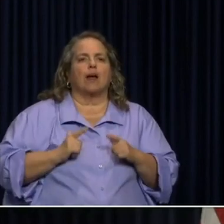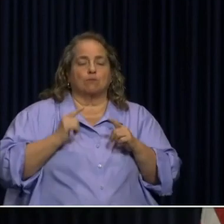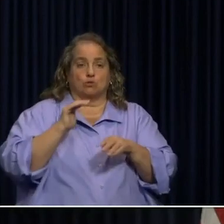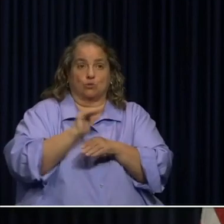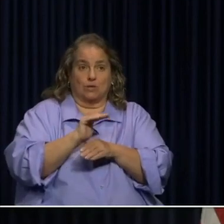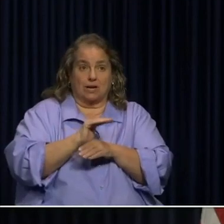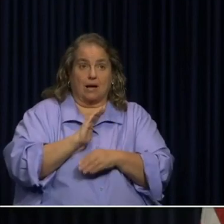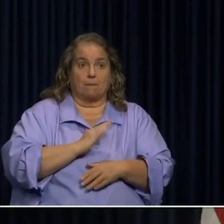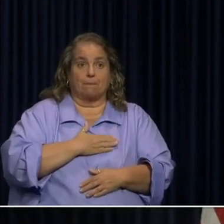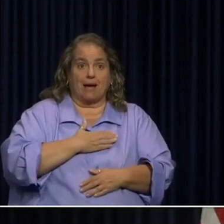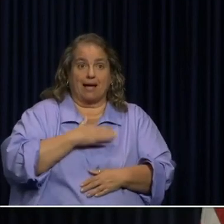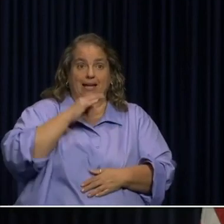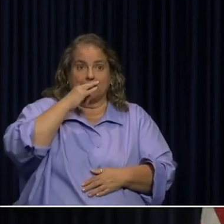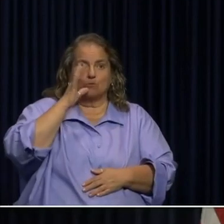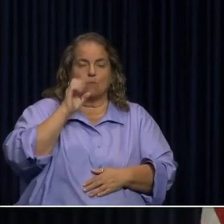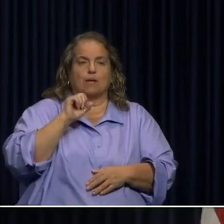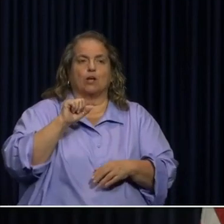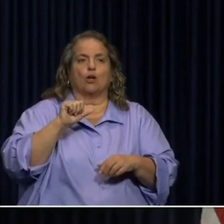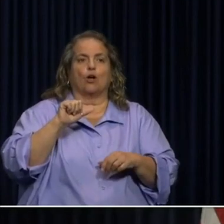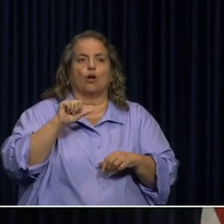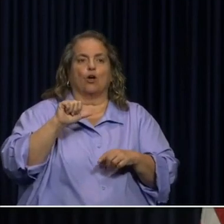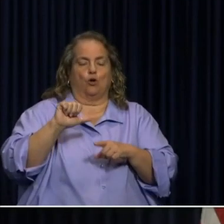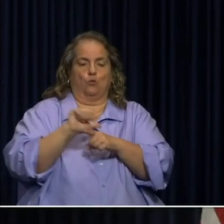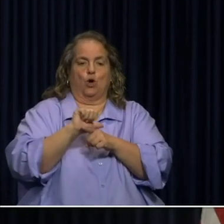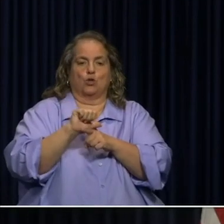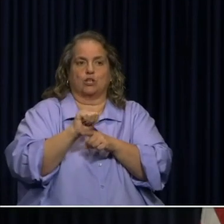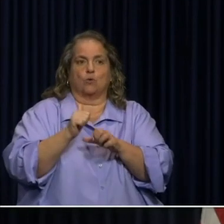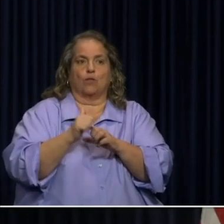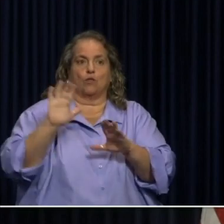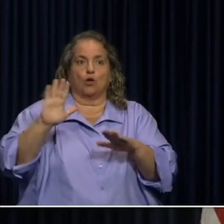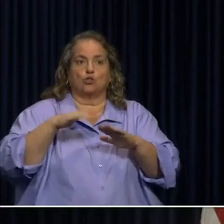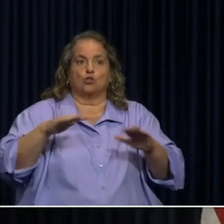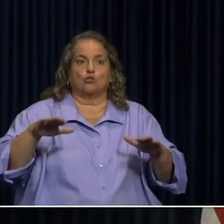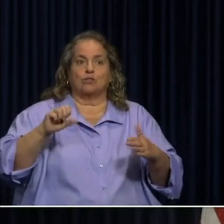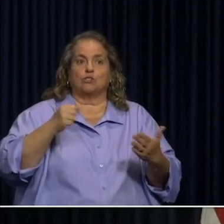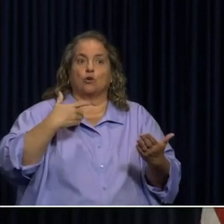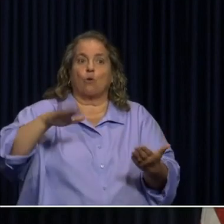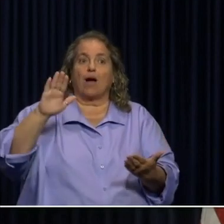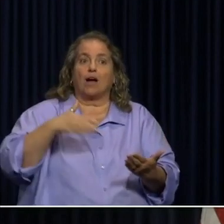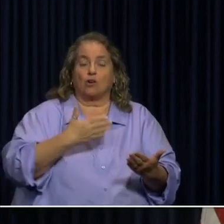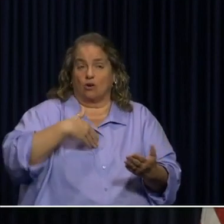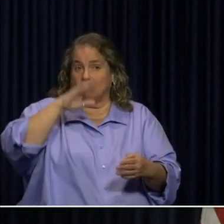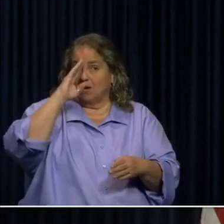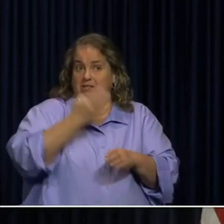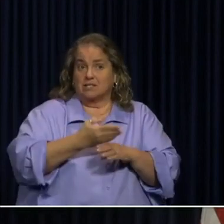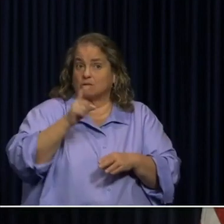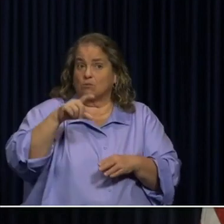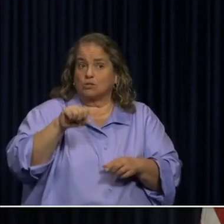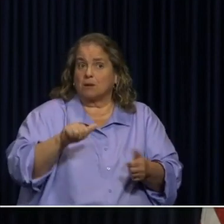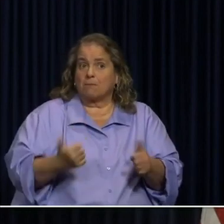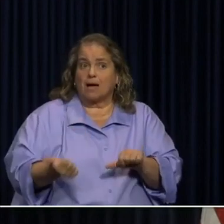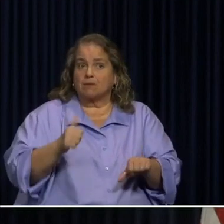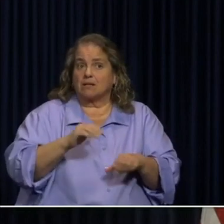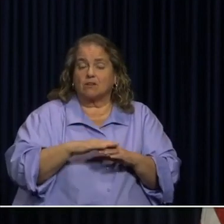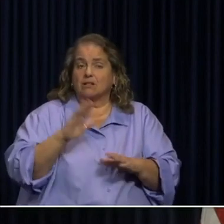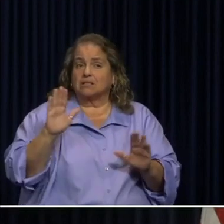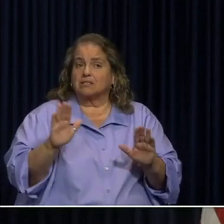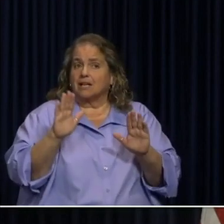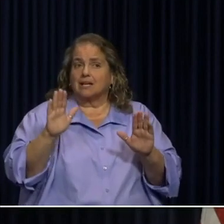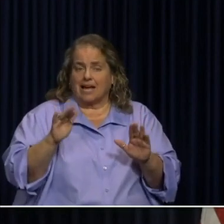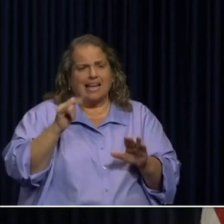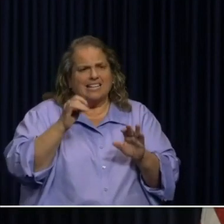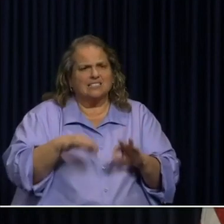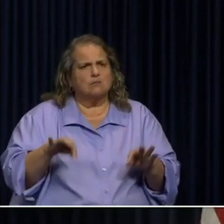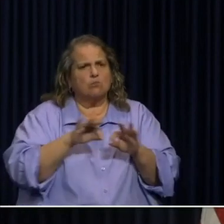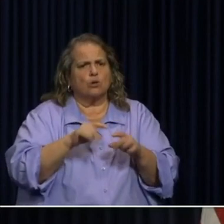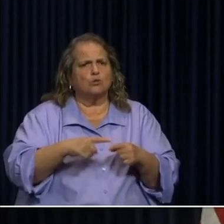kids will be rehearsing with their children's choir. My son was supposed to be baptized on Sunday. It is important to me,